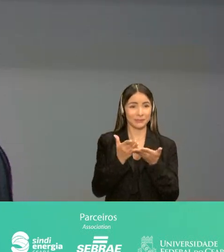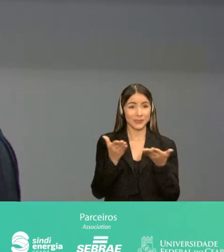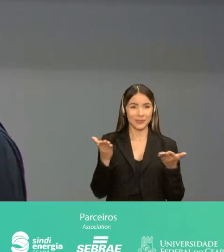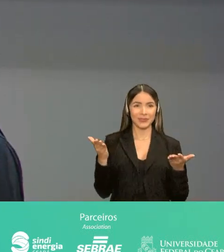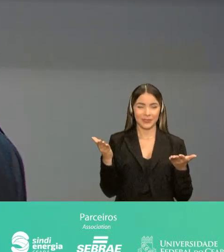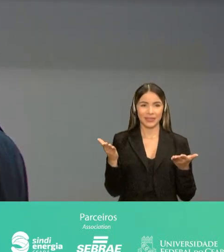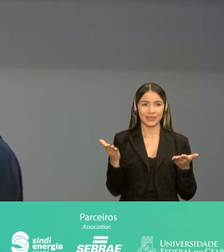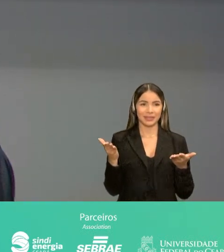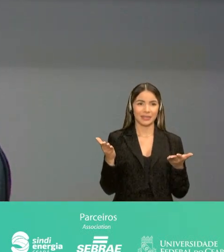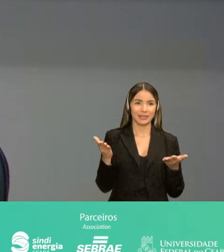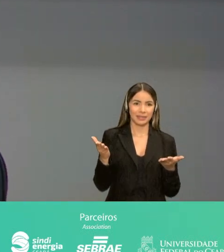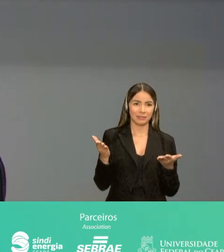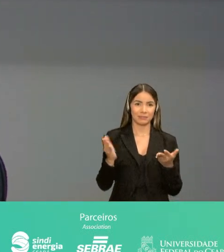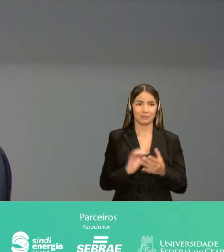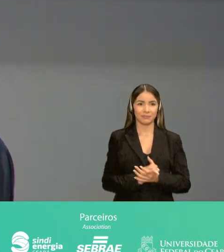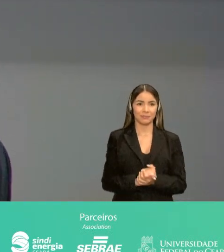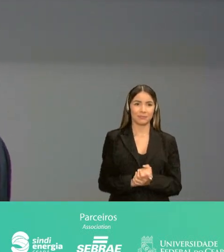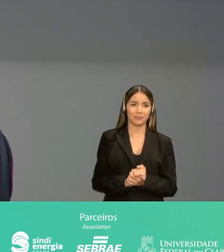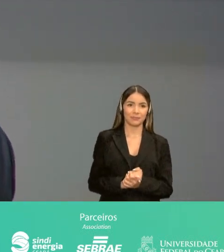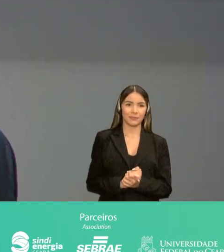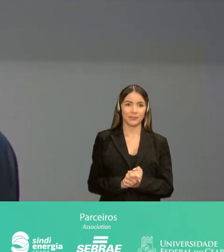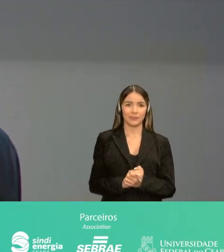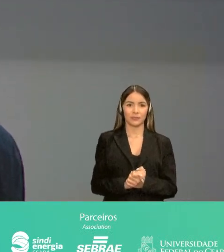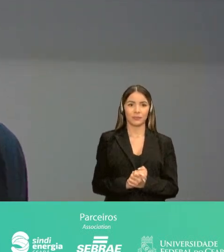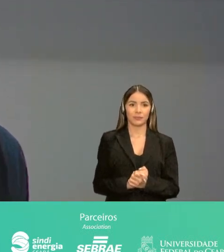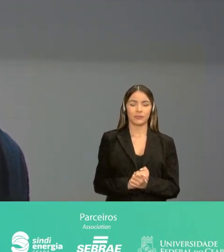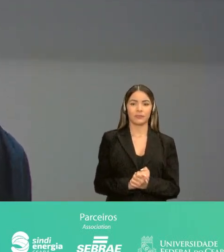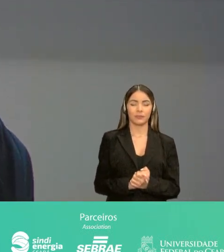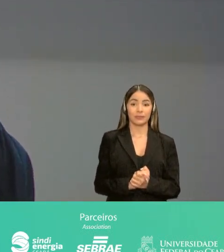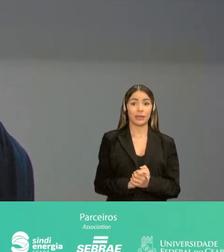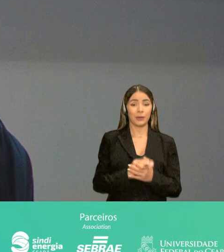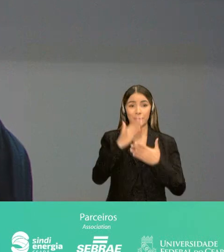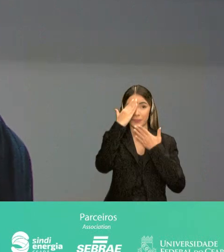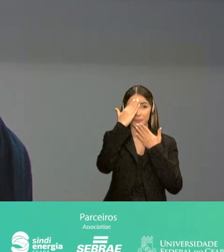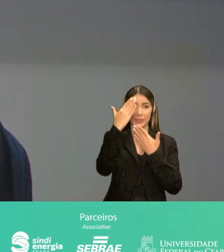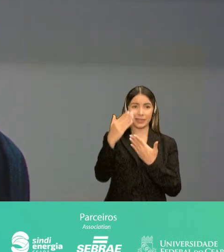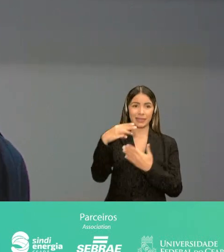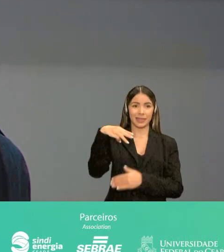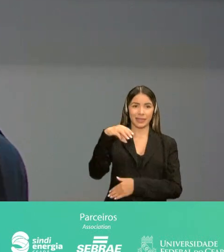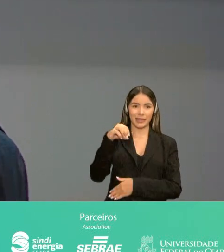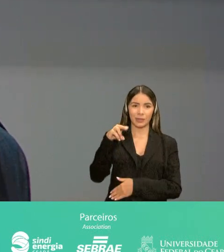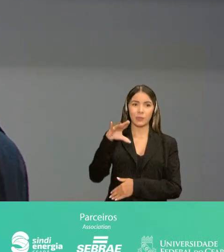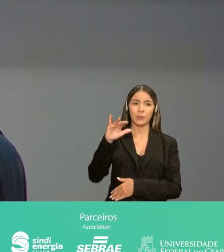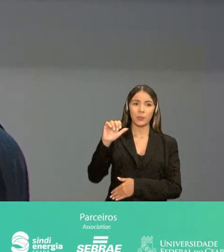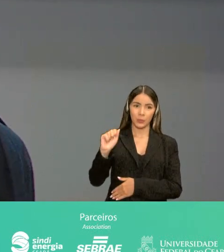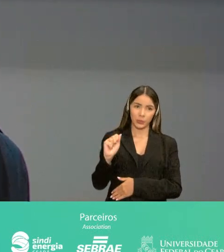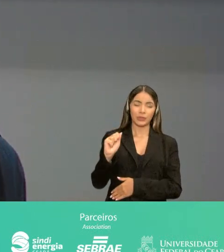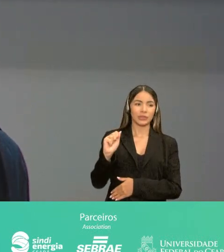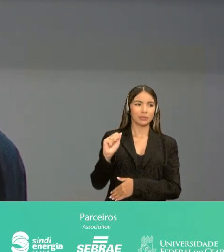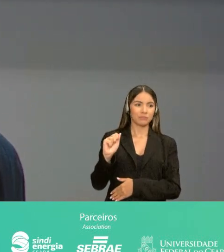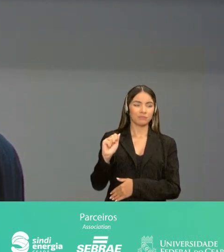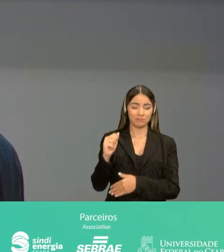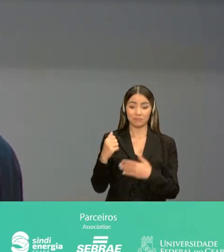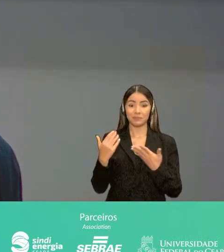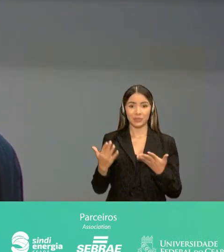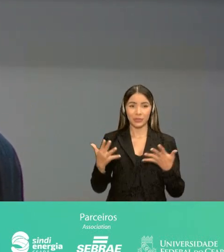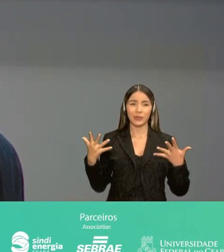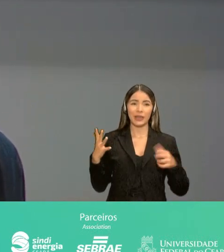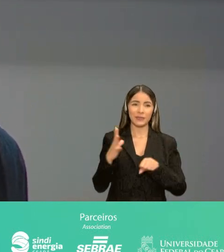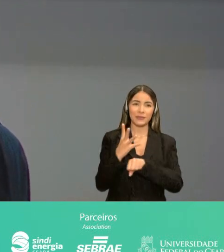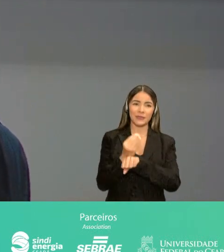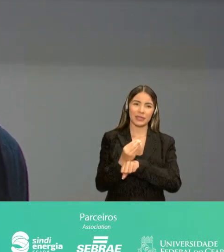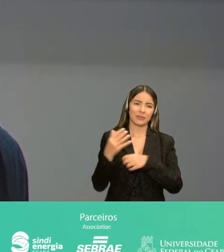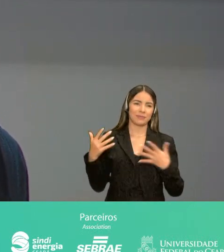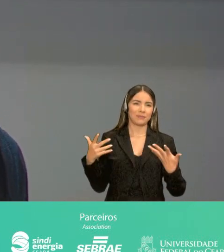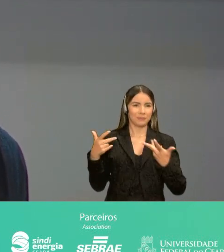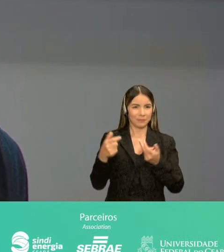competitors, empresas, da great Hydro, da competitors. Siemens. Thank you, Monica. Muito obrigado, Mônica. This event Eu wouldn't acho que esse evento be não the same seria without